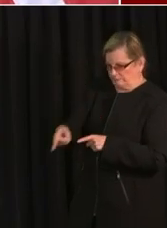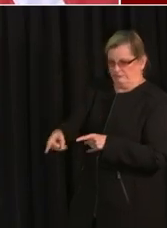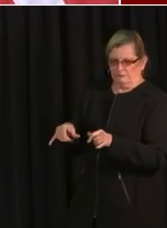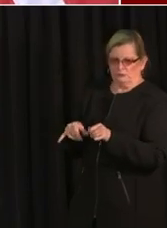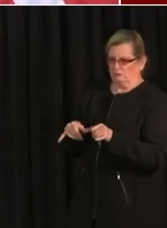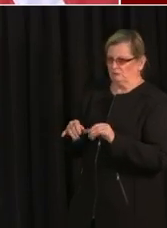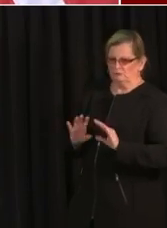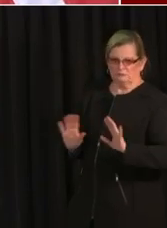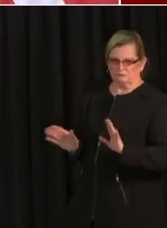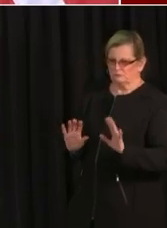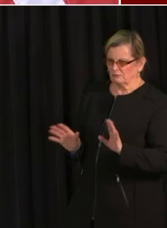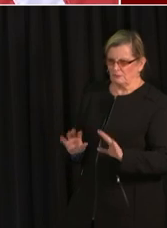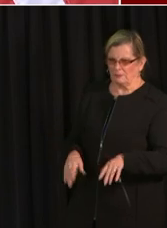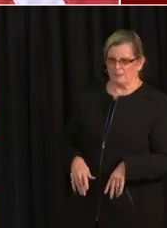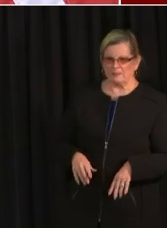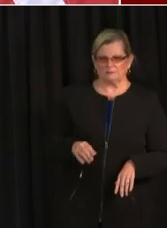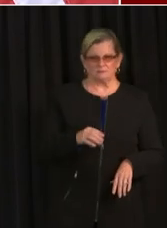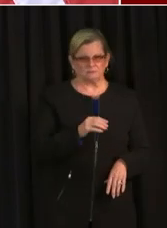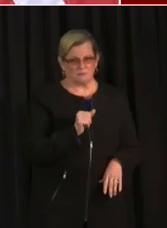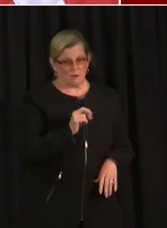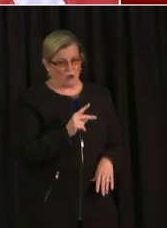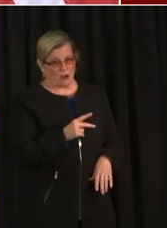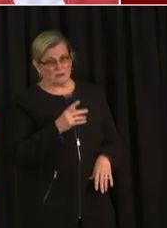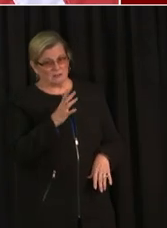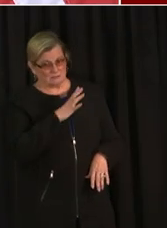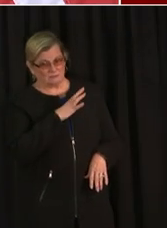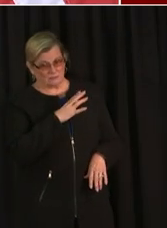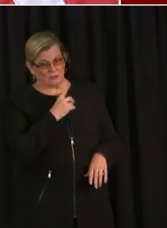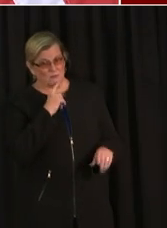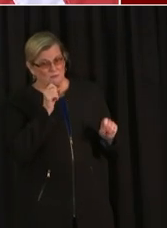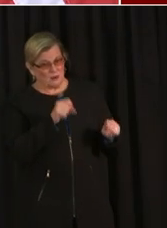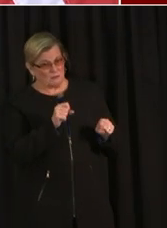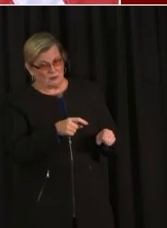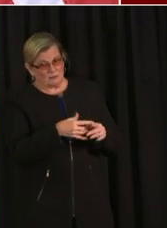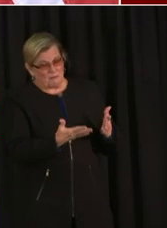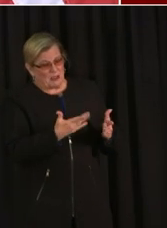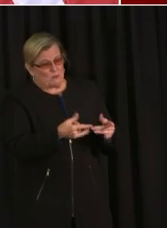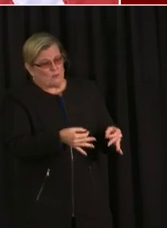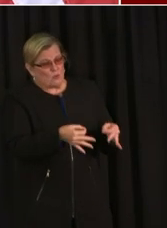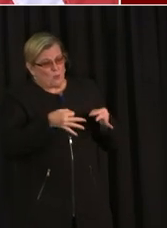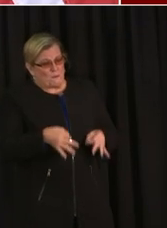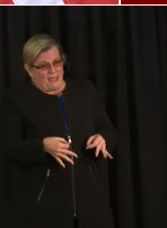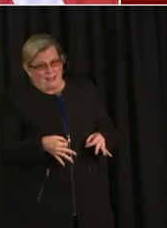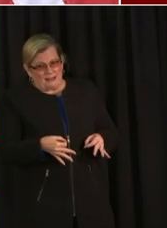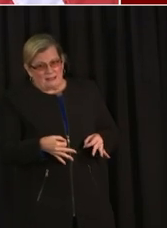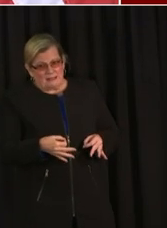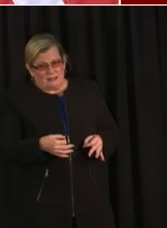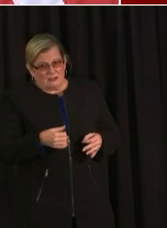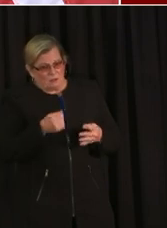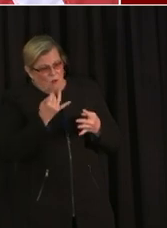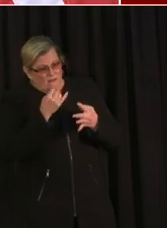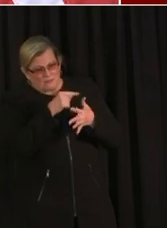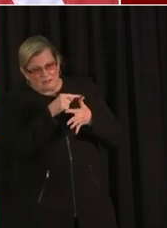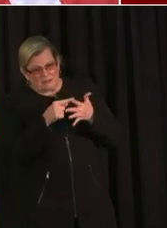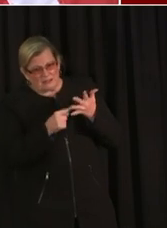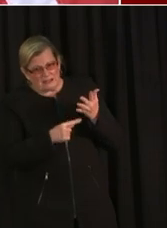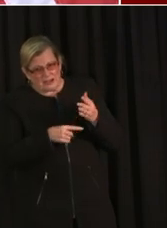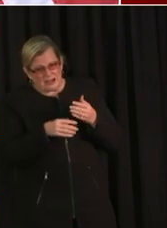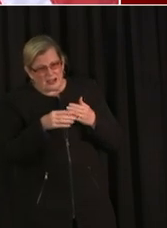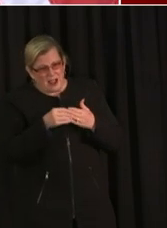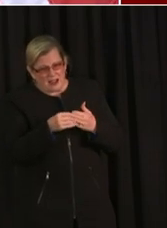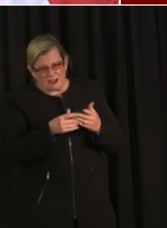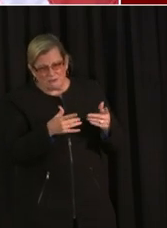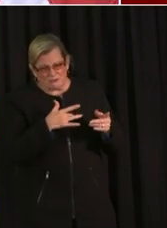no. Is it possible that you might just dial back one of those bullet points that you find is particularly